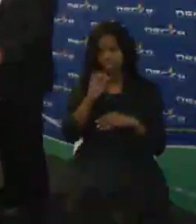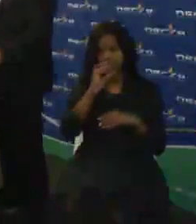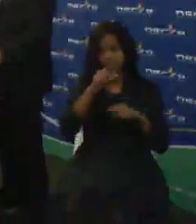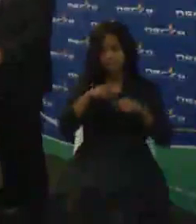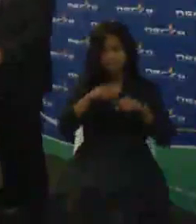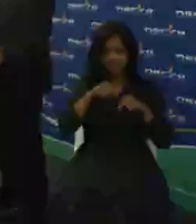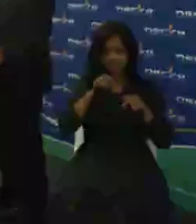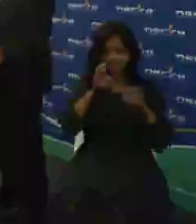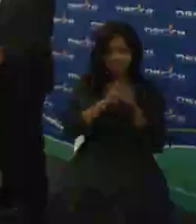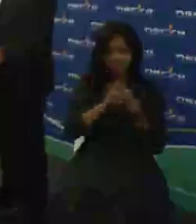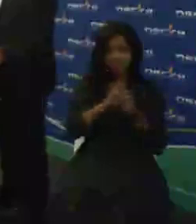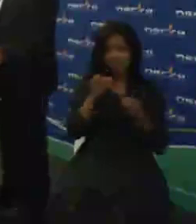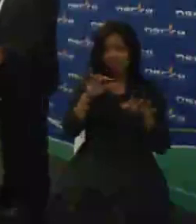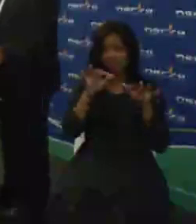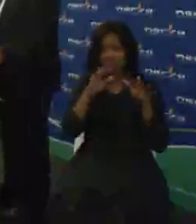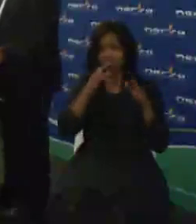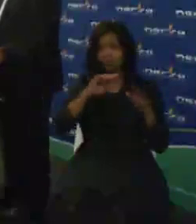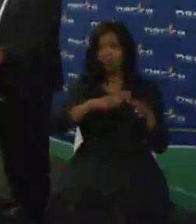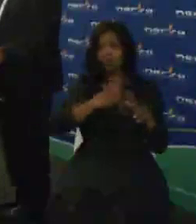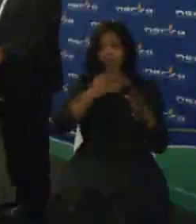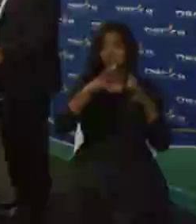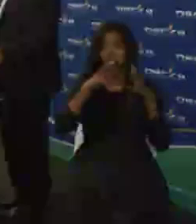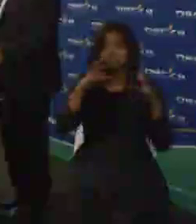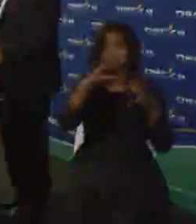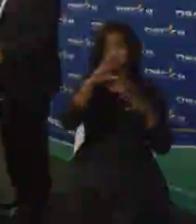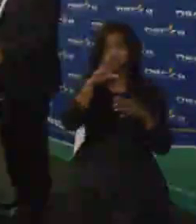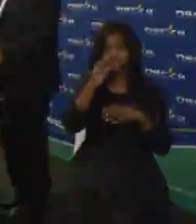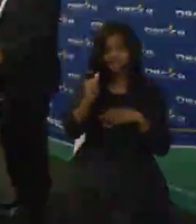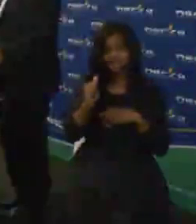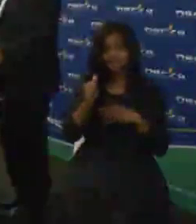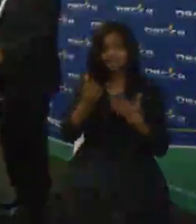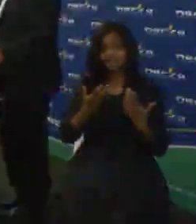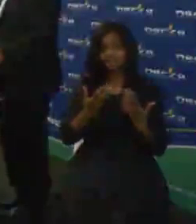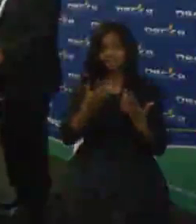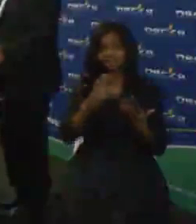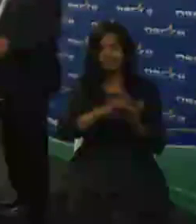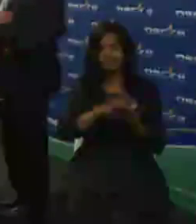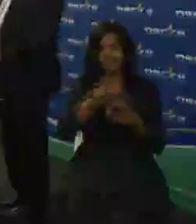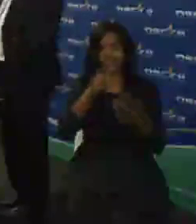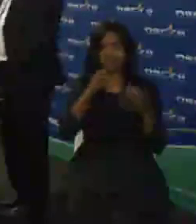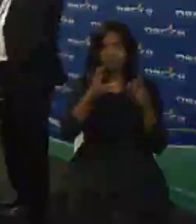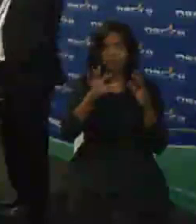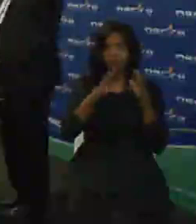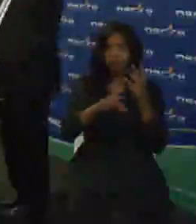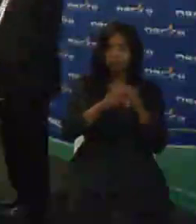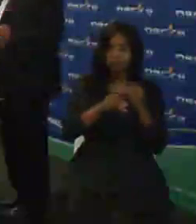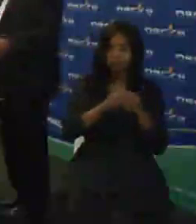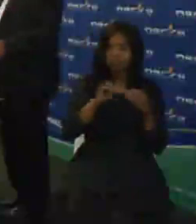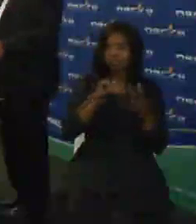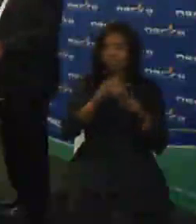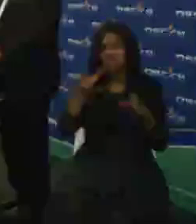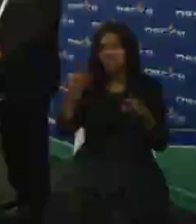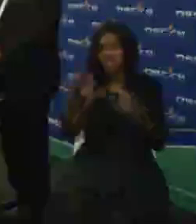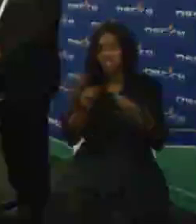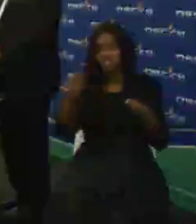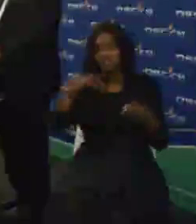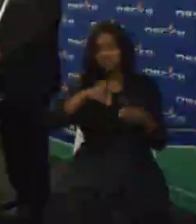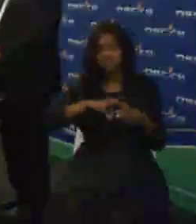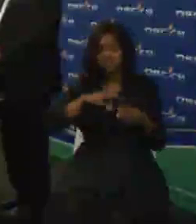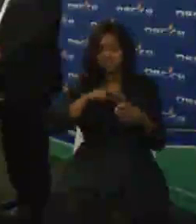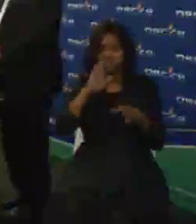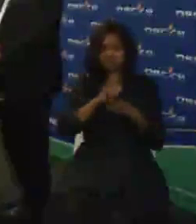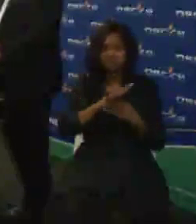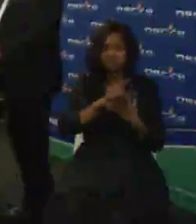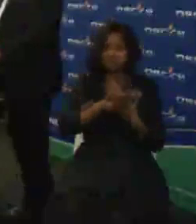stakeholders have said that we just want big RCAs, and there were elements that we gain an application